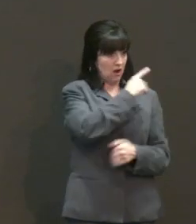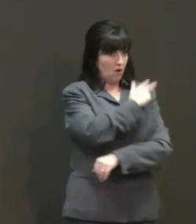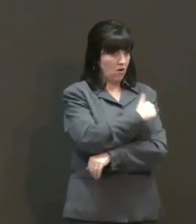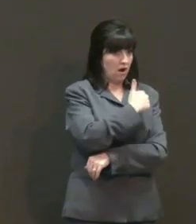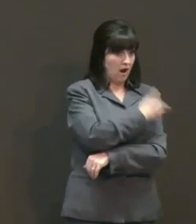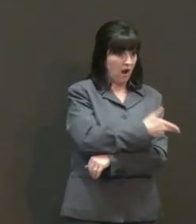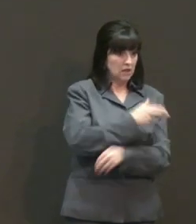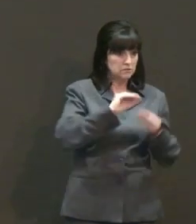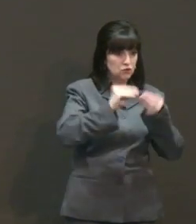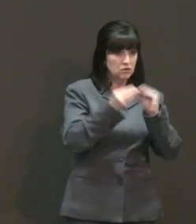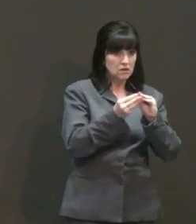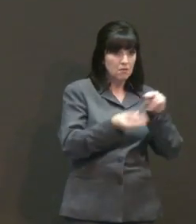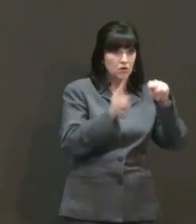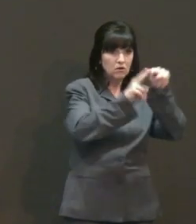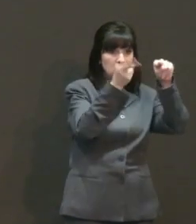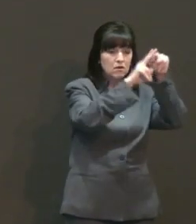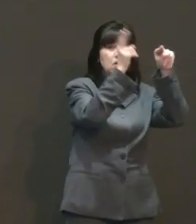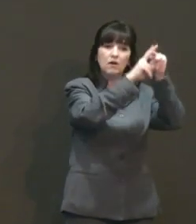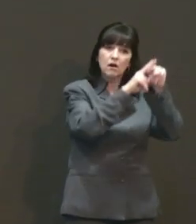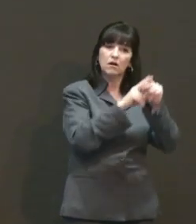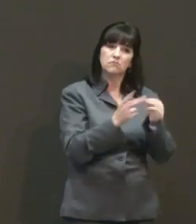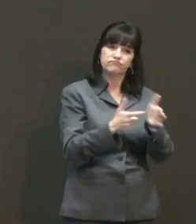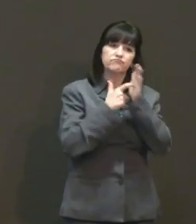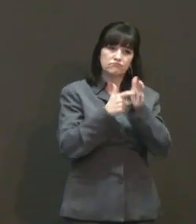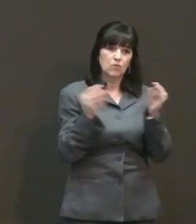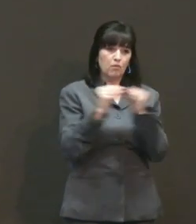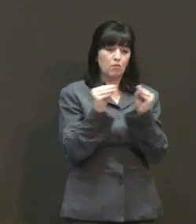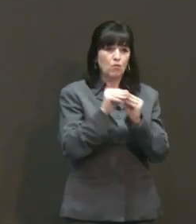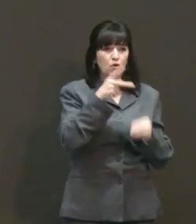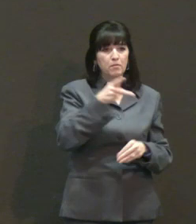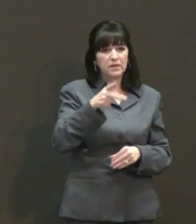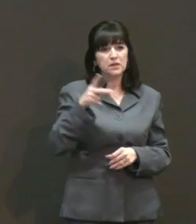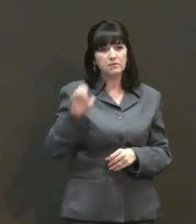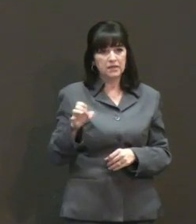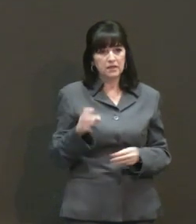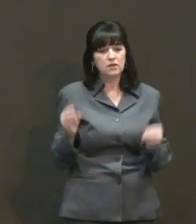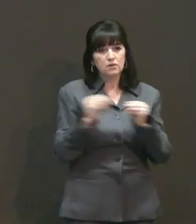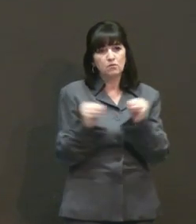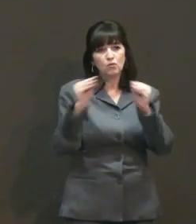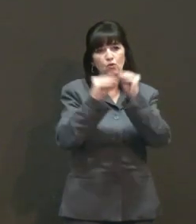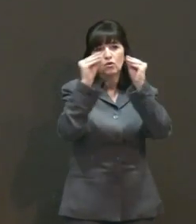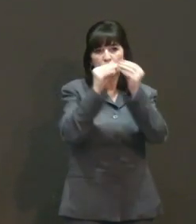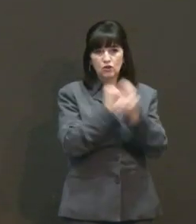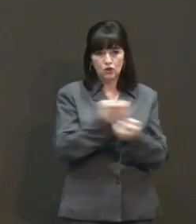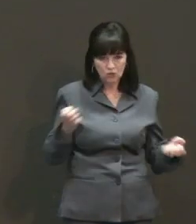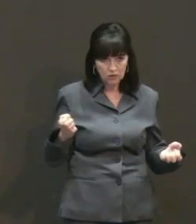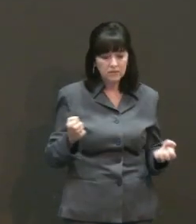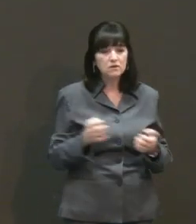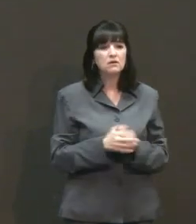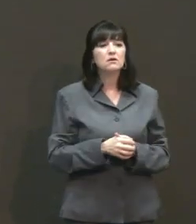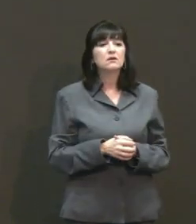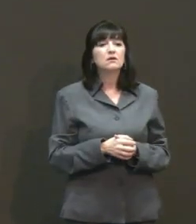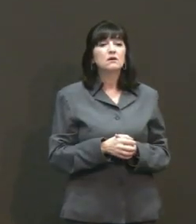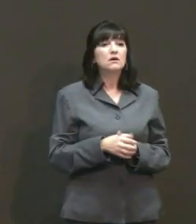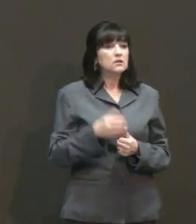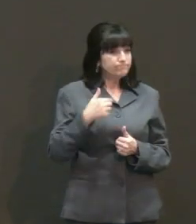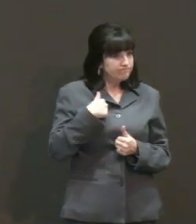goes up, we're going to use more PPE as well. So we have requested more from our federal partners. It's about a 10 to 14